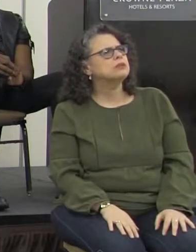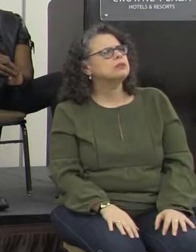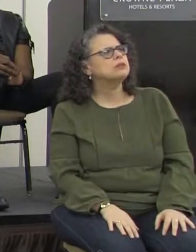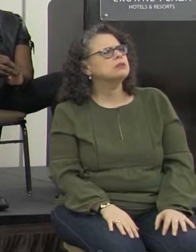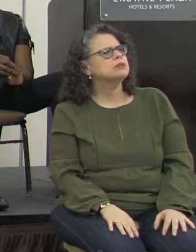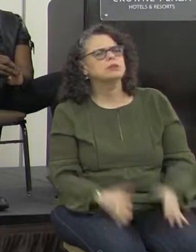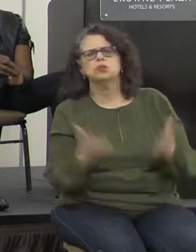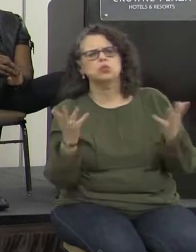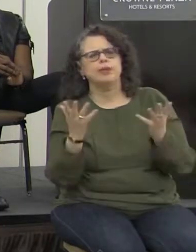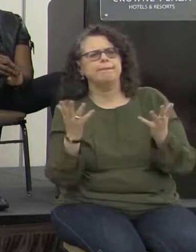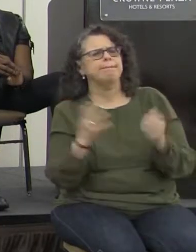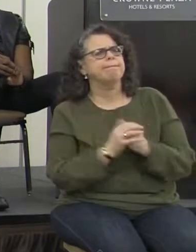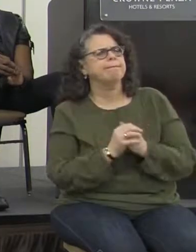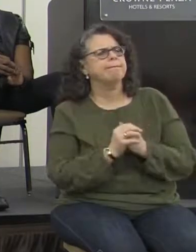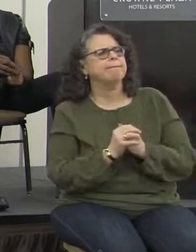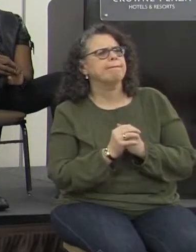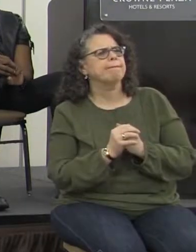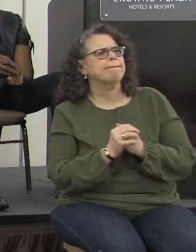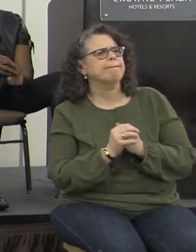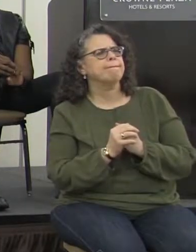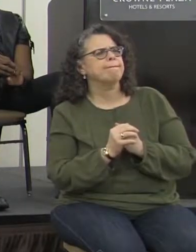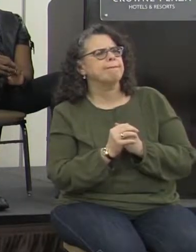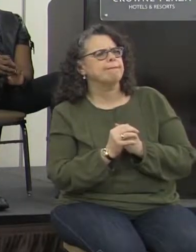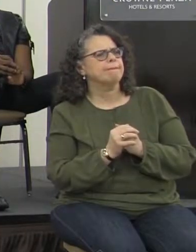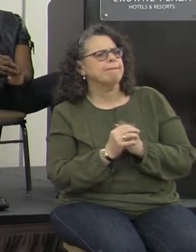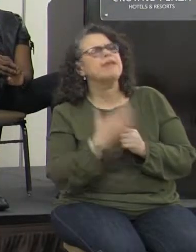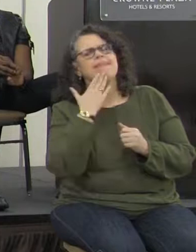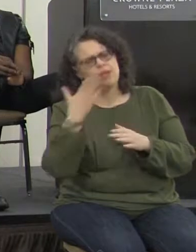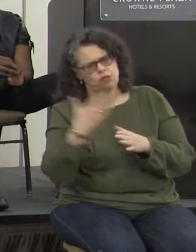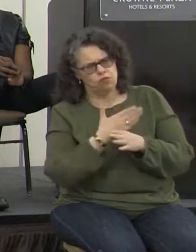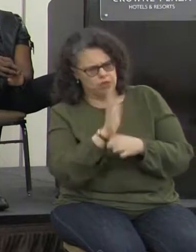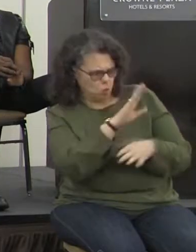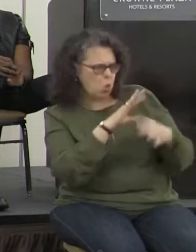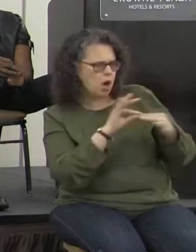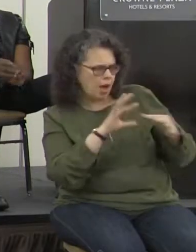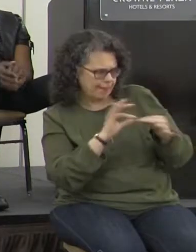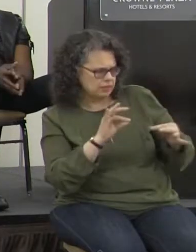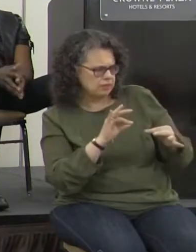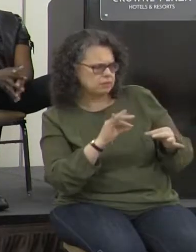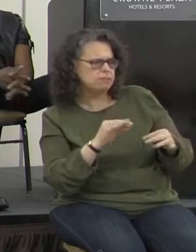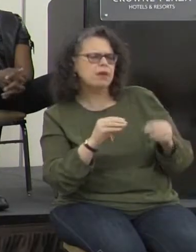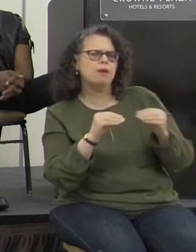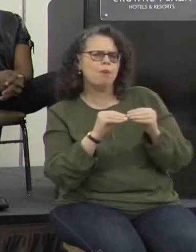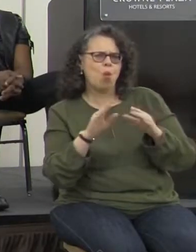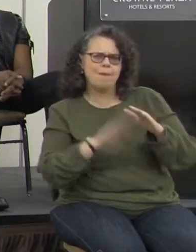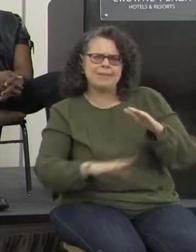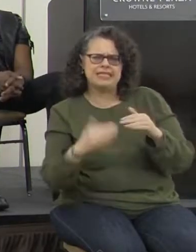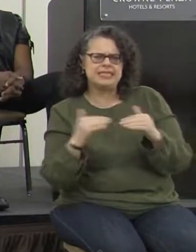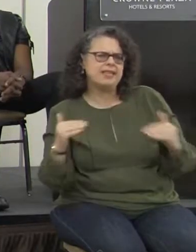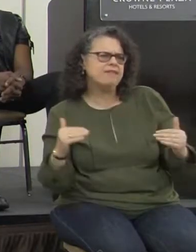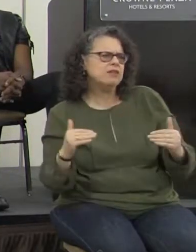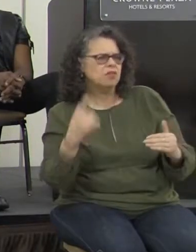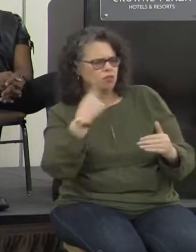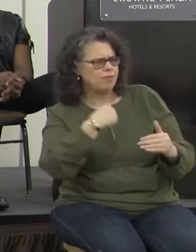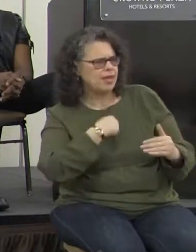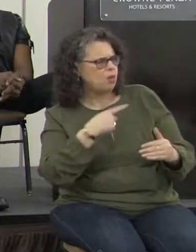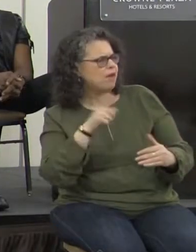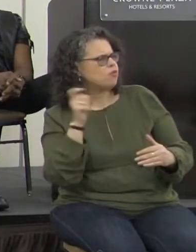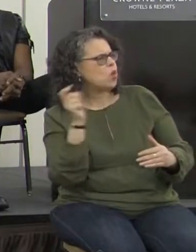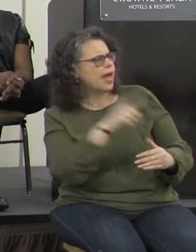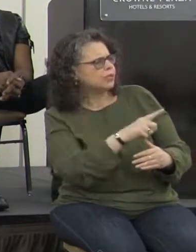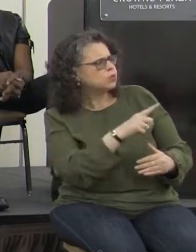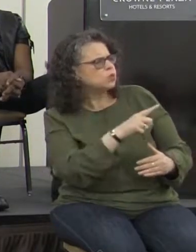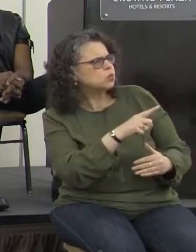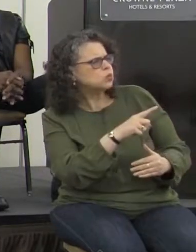for me, I'm here. Thank you for sharing. But on a more basic level, I guess for me, I would have to ask.